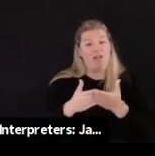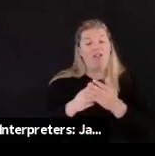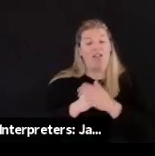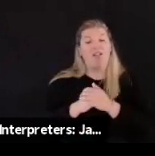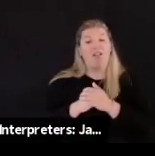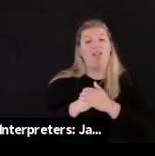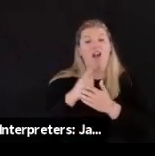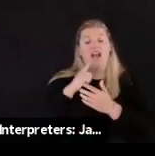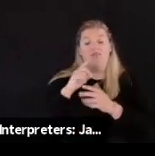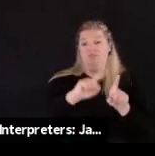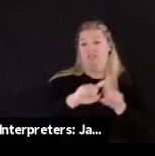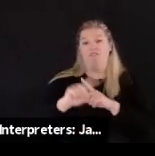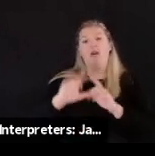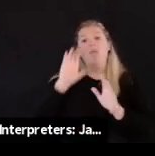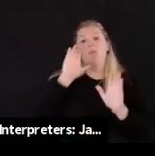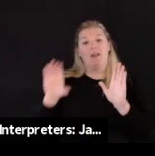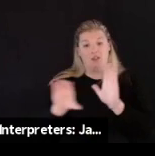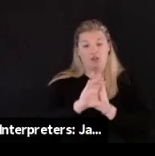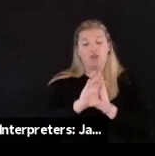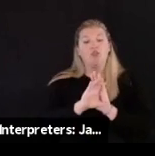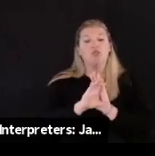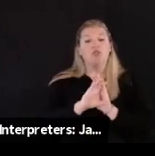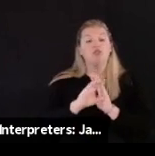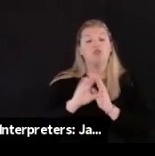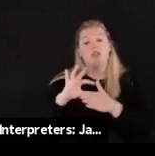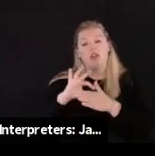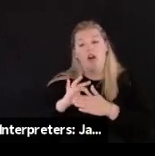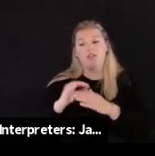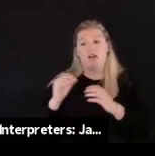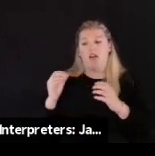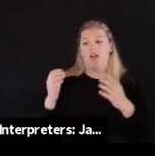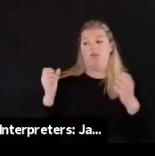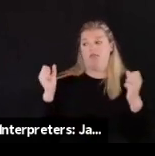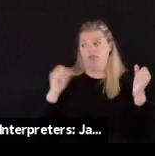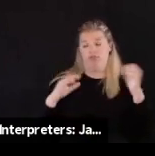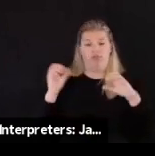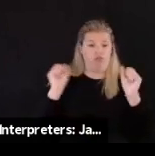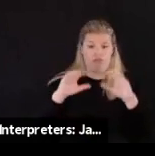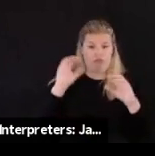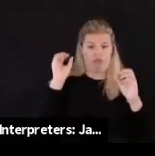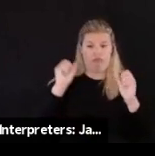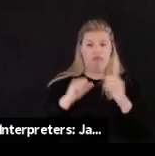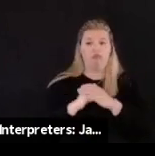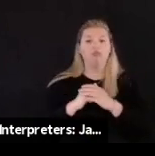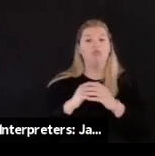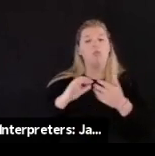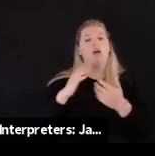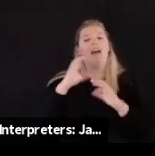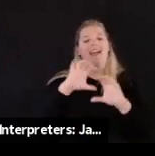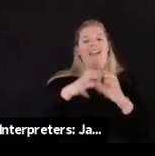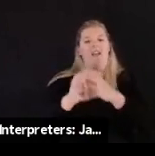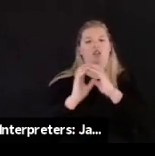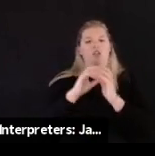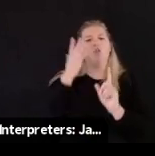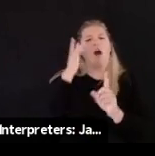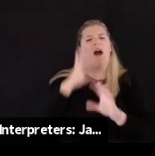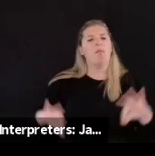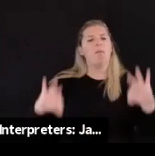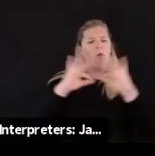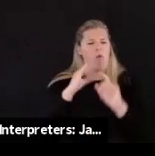of images, of content that will ask us to think about why intersections matter and consider